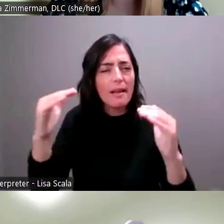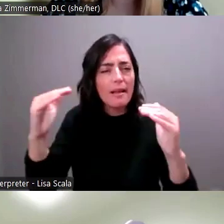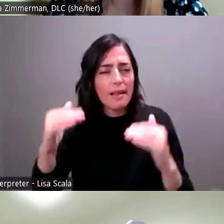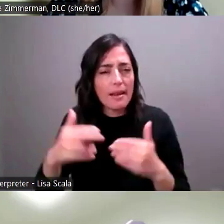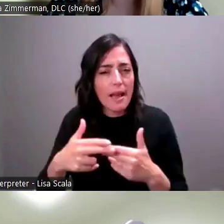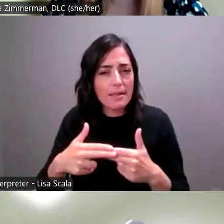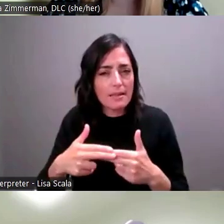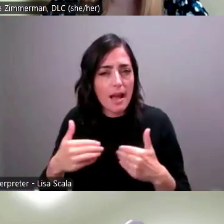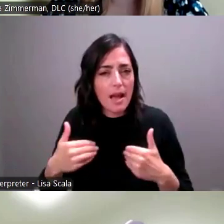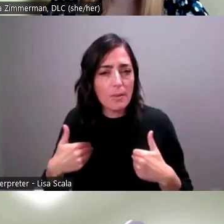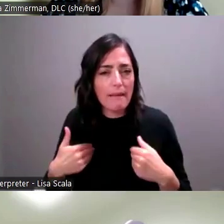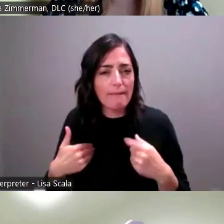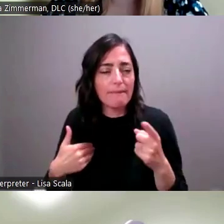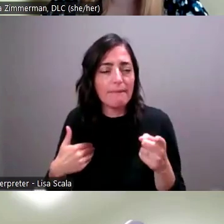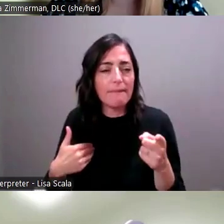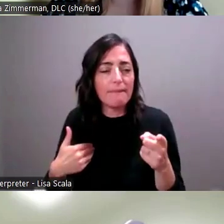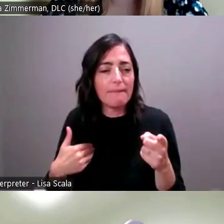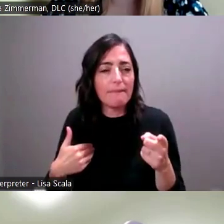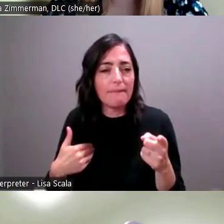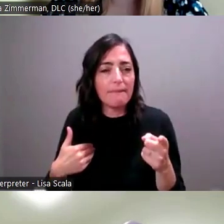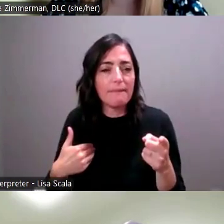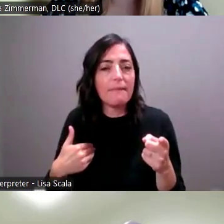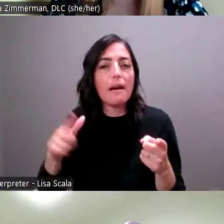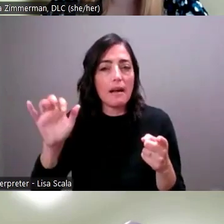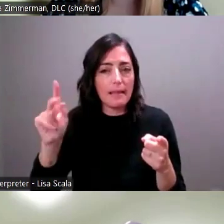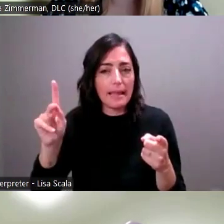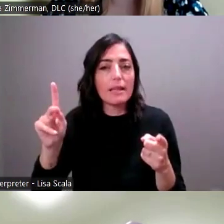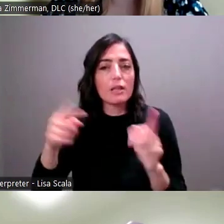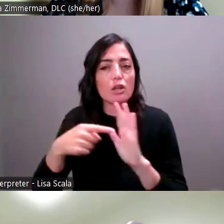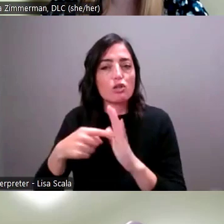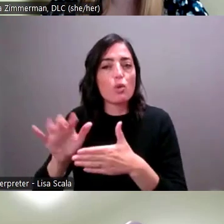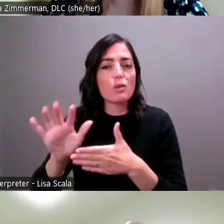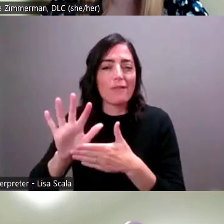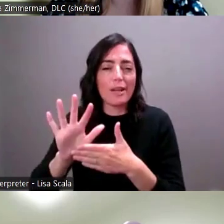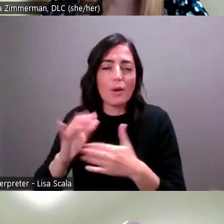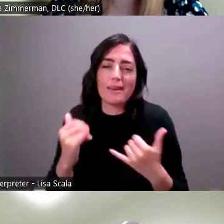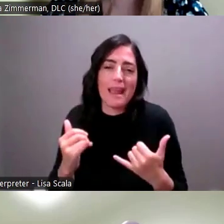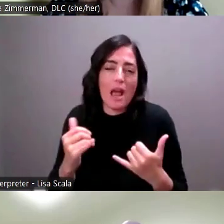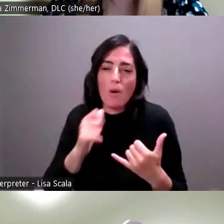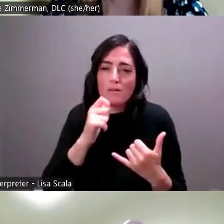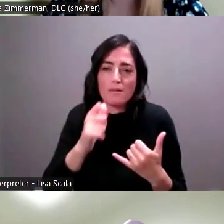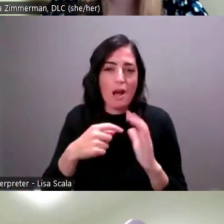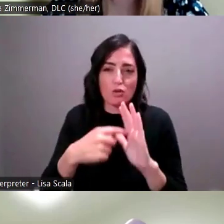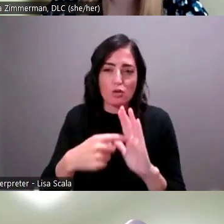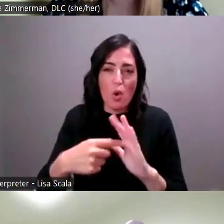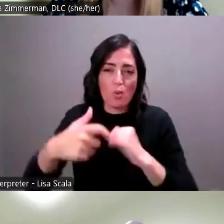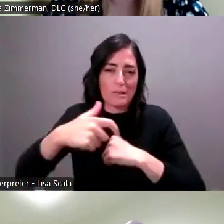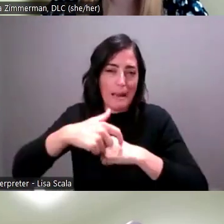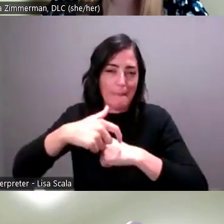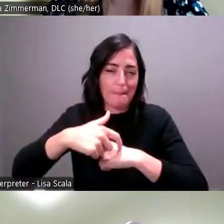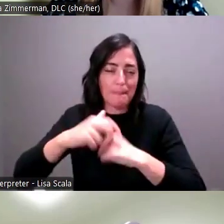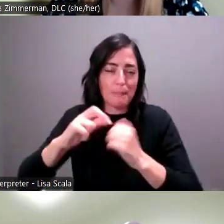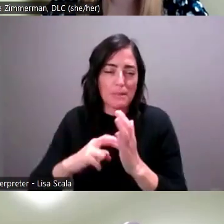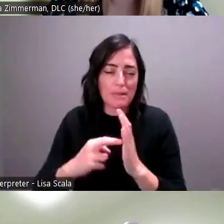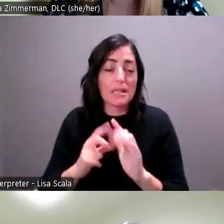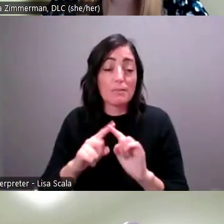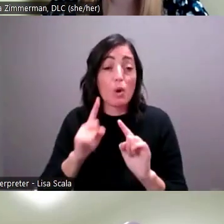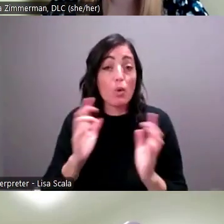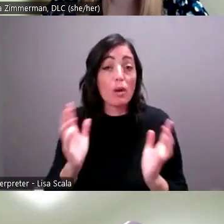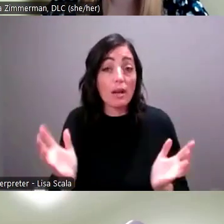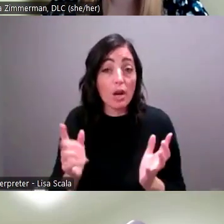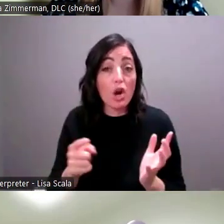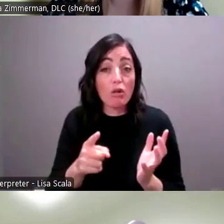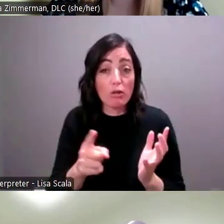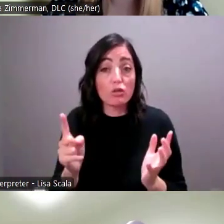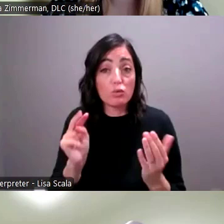we have a link to a video which we're not going to show now in the interest of time, but we would encourage you